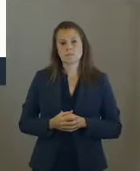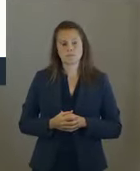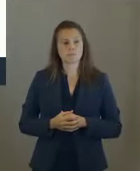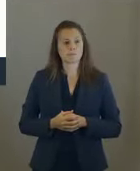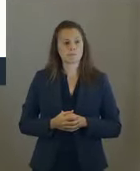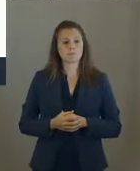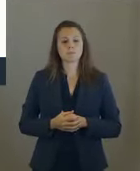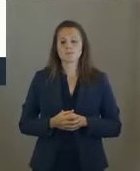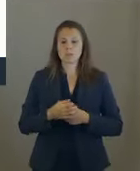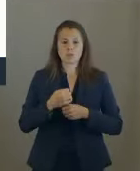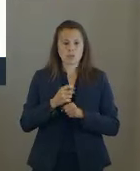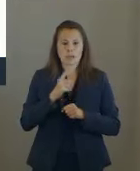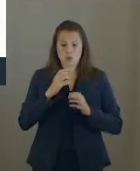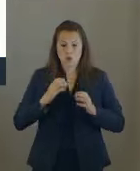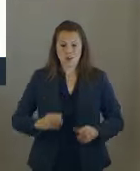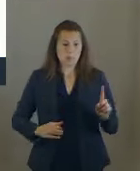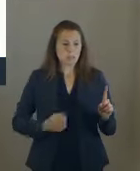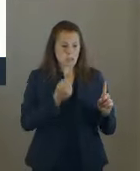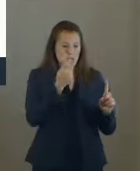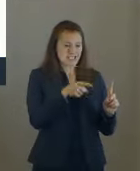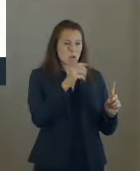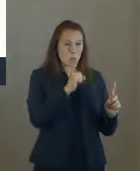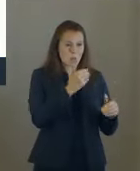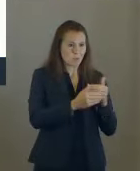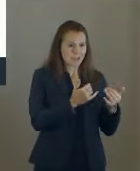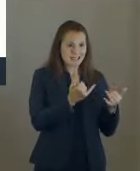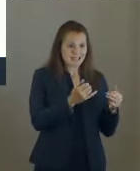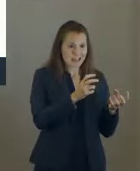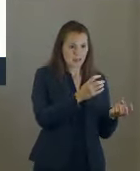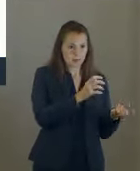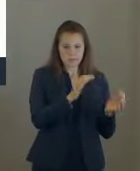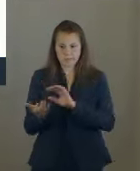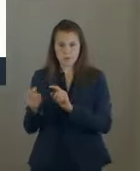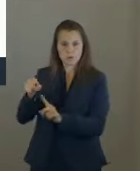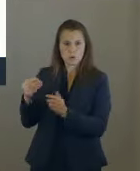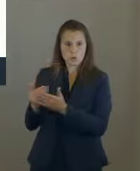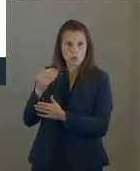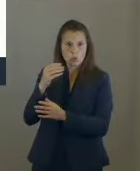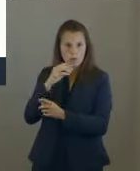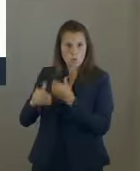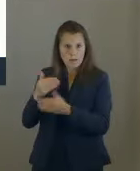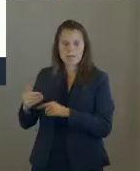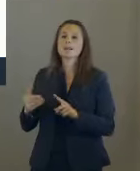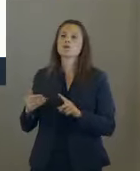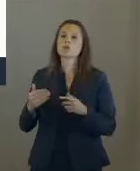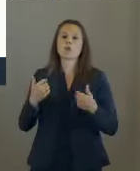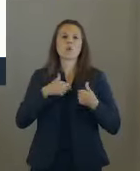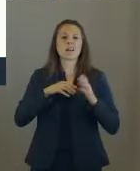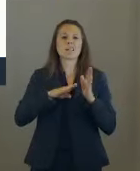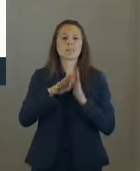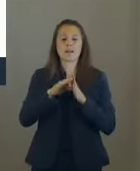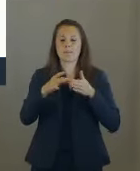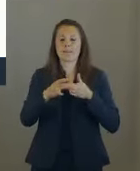To ensure that customers have a smooth transition from our old process to our new process, guides have been set up to walk customers through the